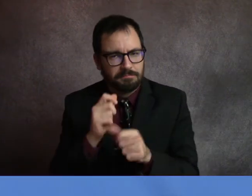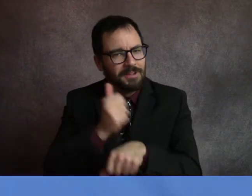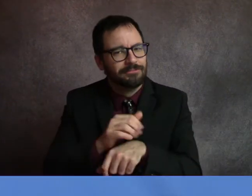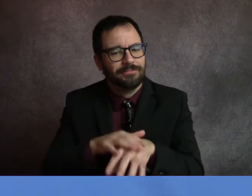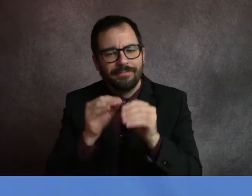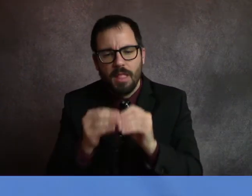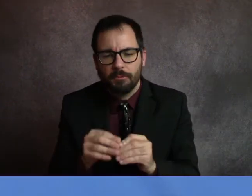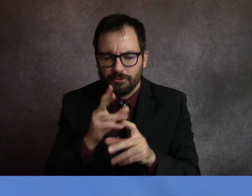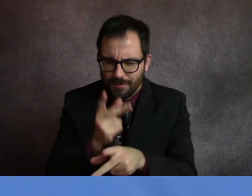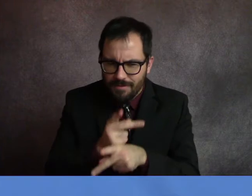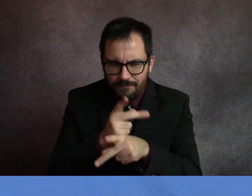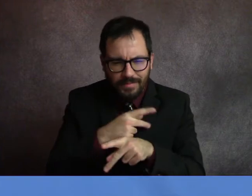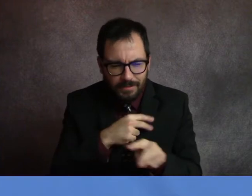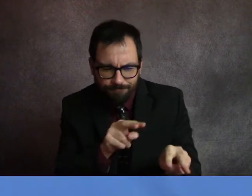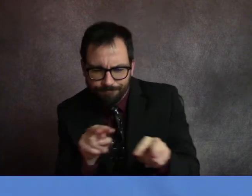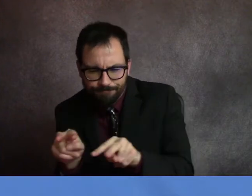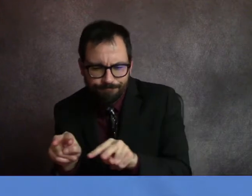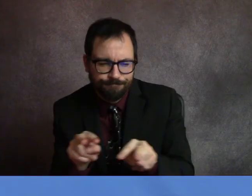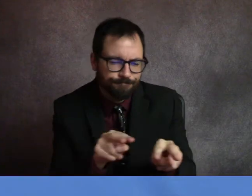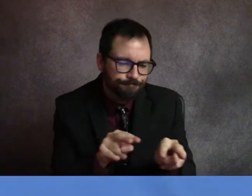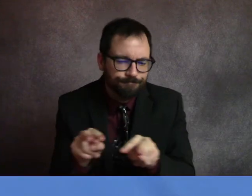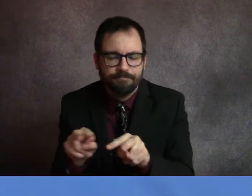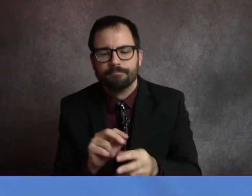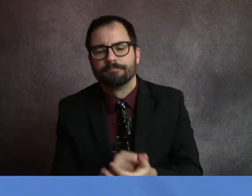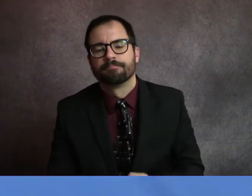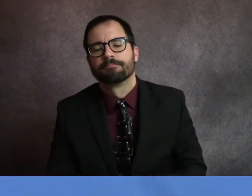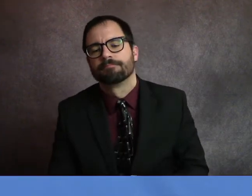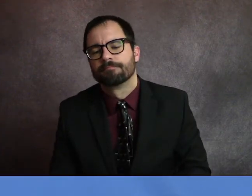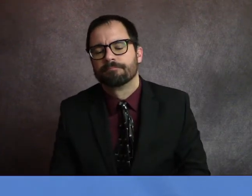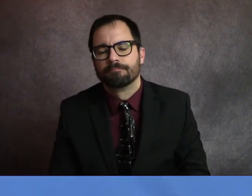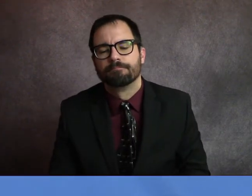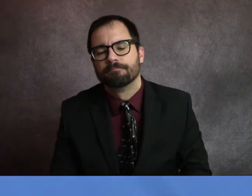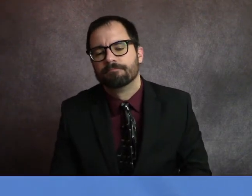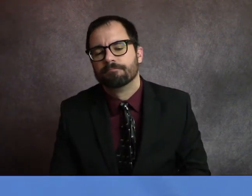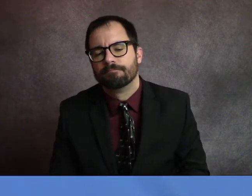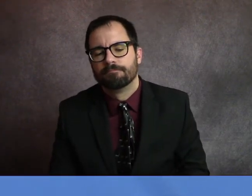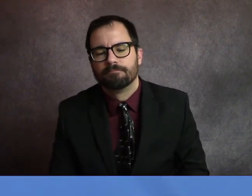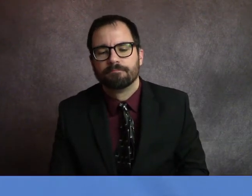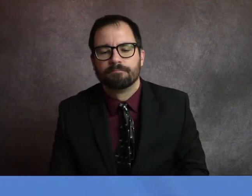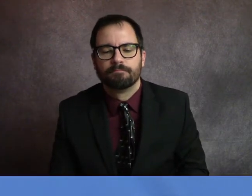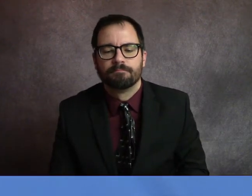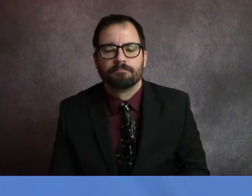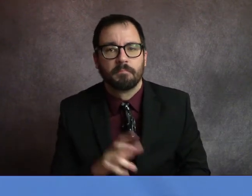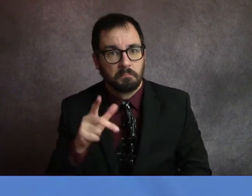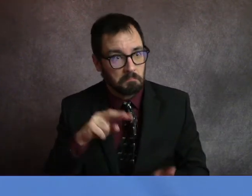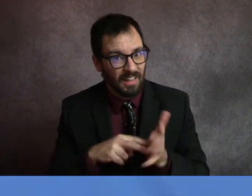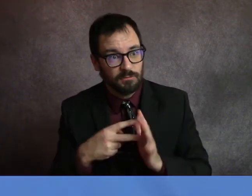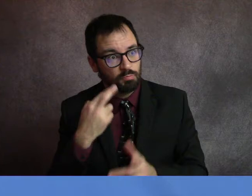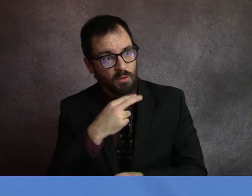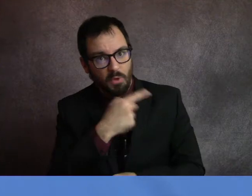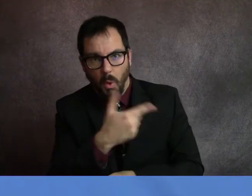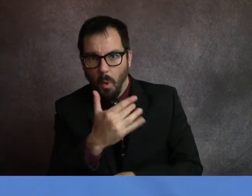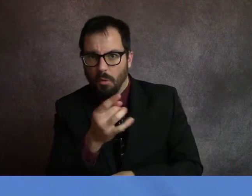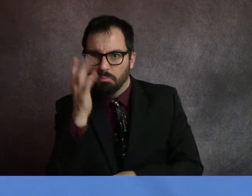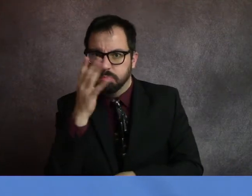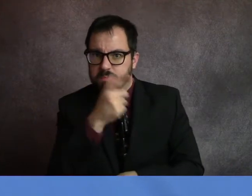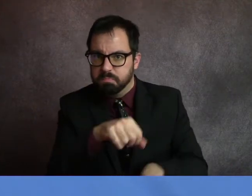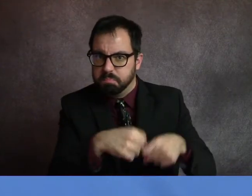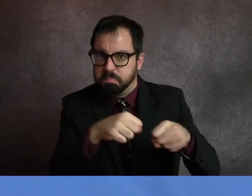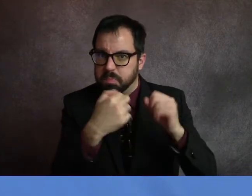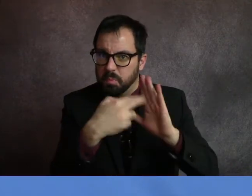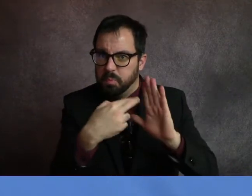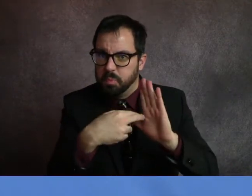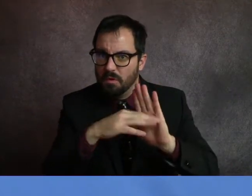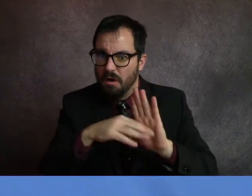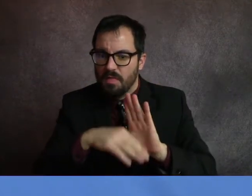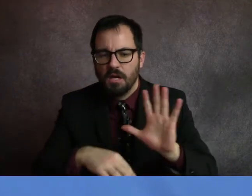here. Will restaurants be shut down if they keep having violations? It's not necessarily the violations. The restaurants aren't necessarily having mass violations in the